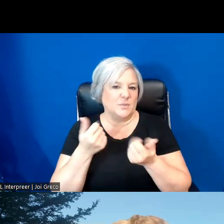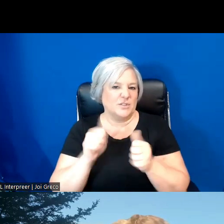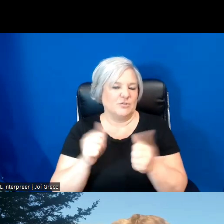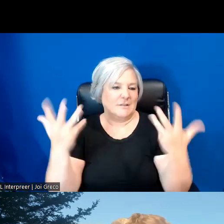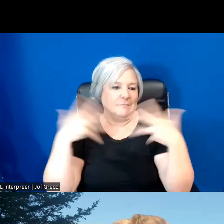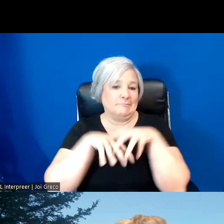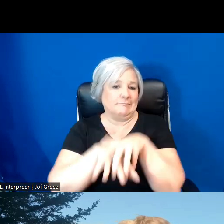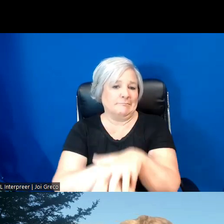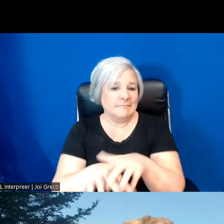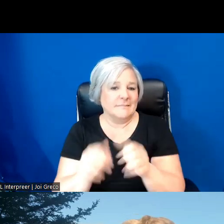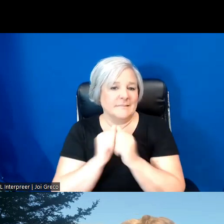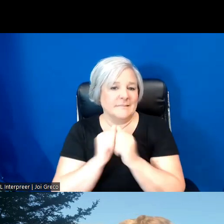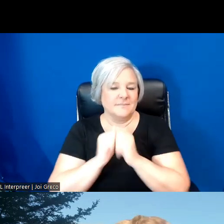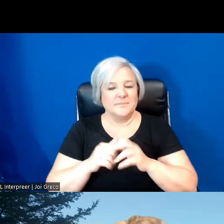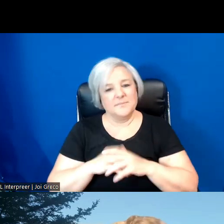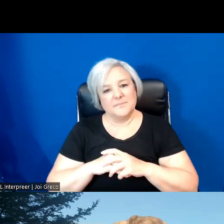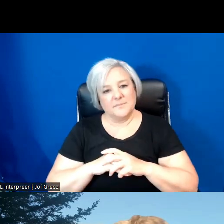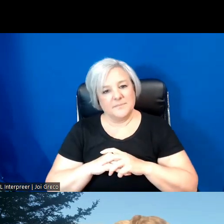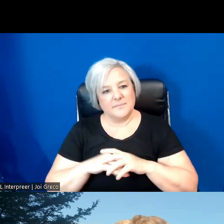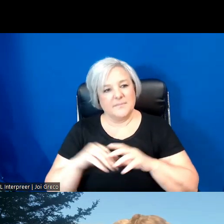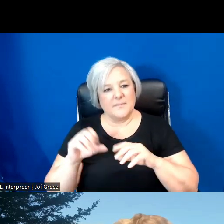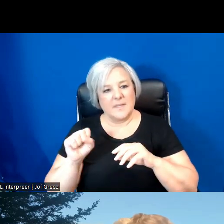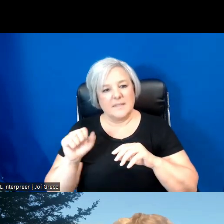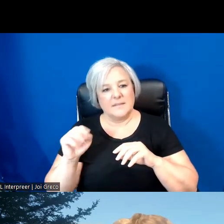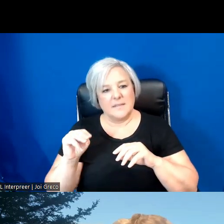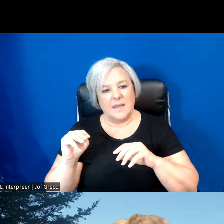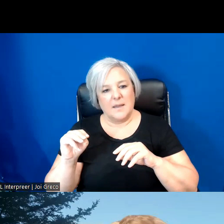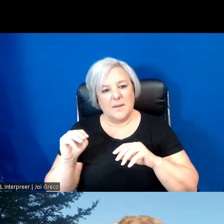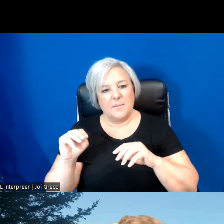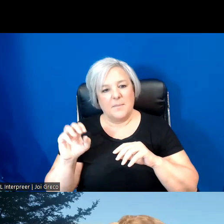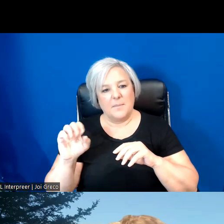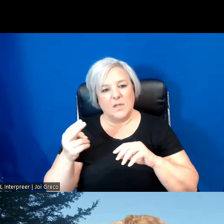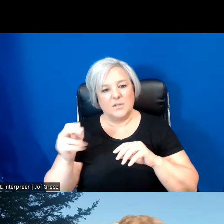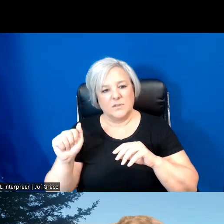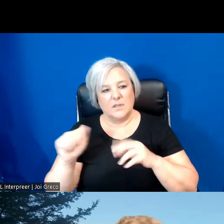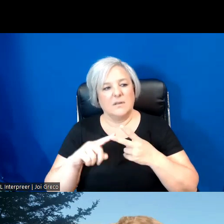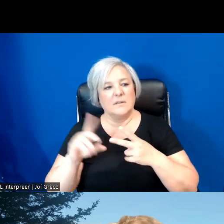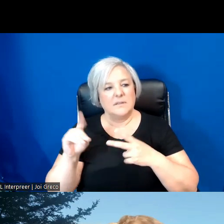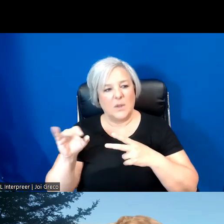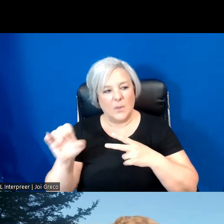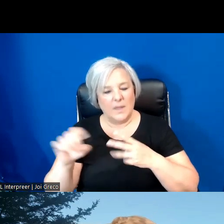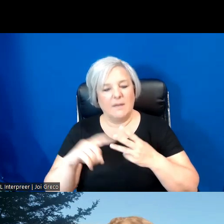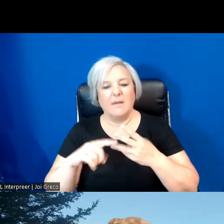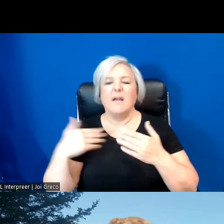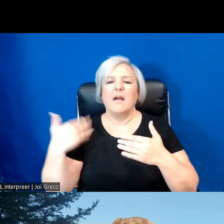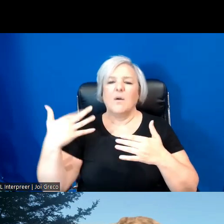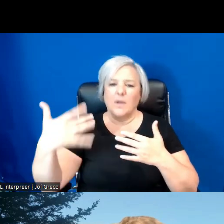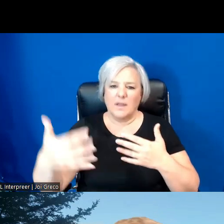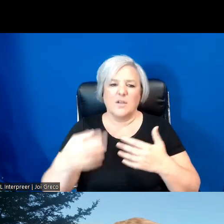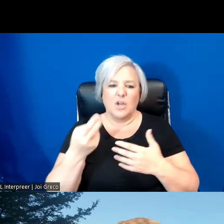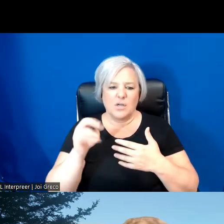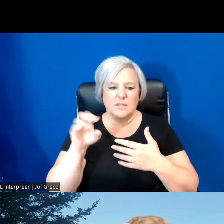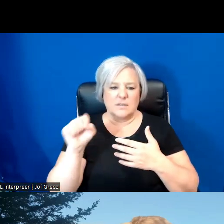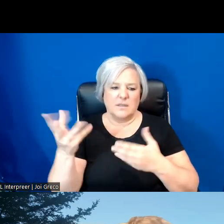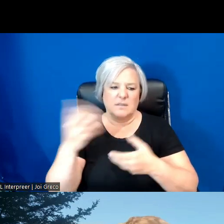all this together. SAMHSA, Department of Ed, and our partners. Occasionally we bring in HRSA on different things as